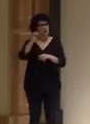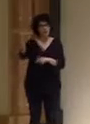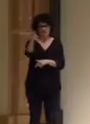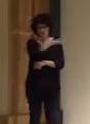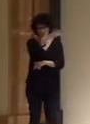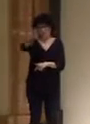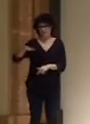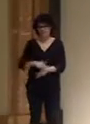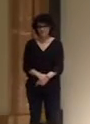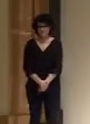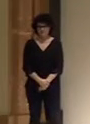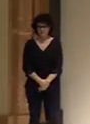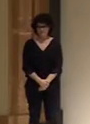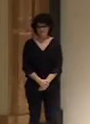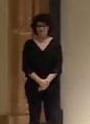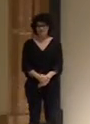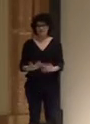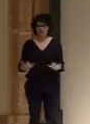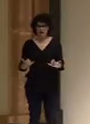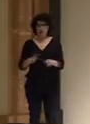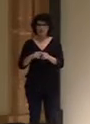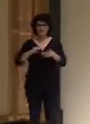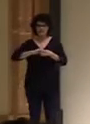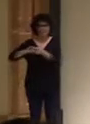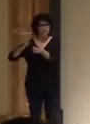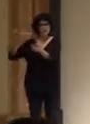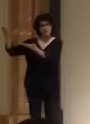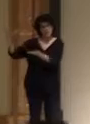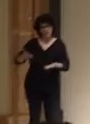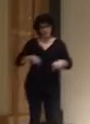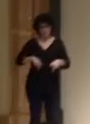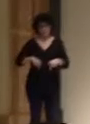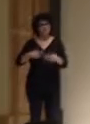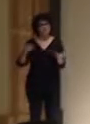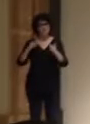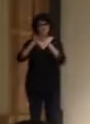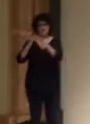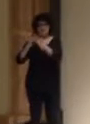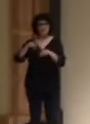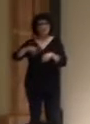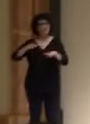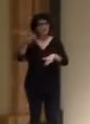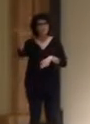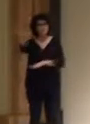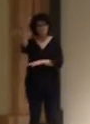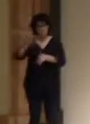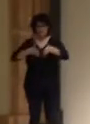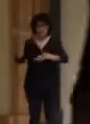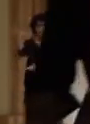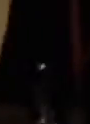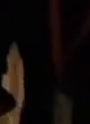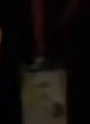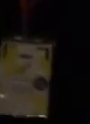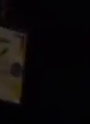Dear friends, welcome to our city of Porto. When we were challenged